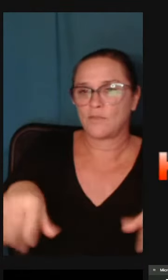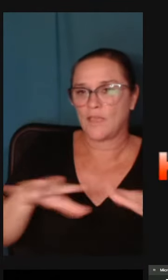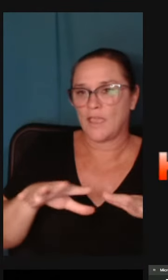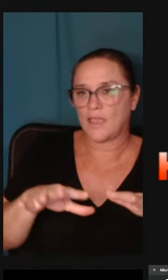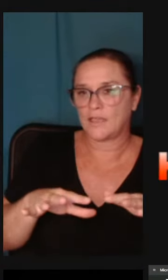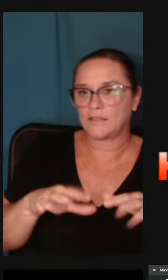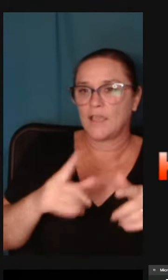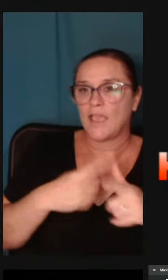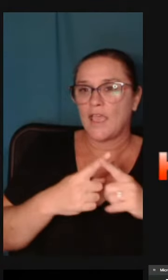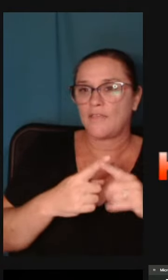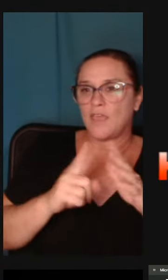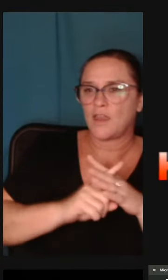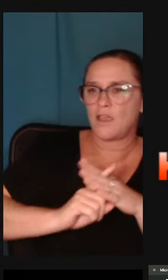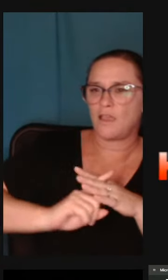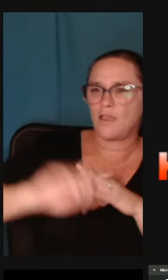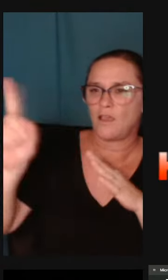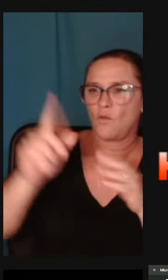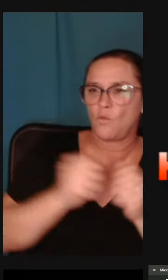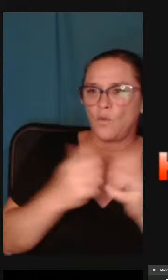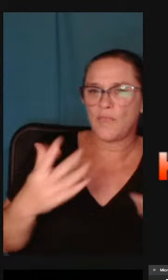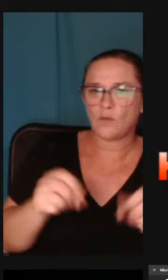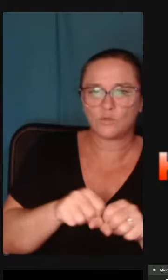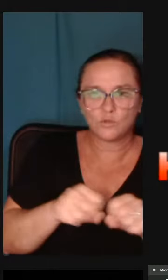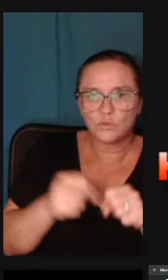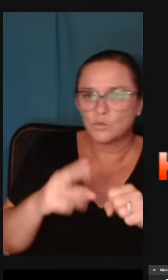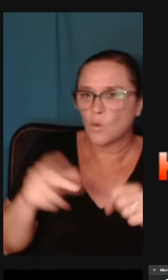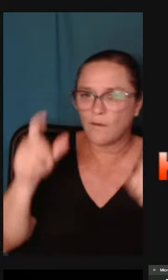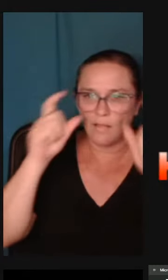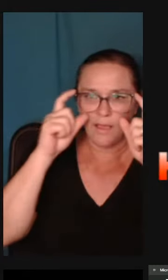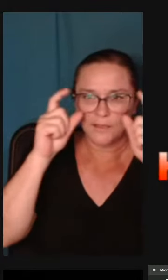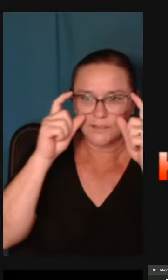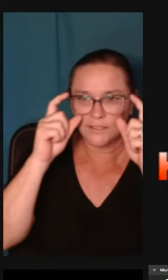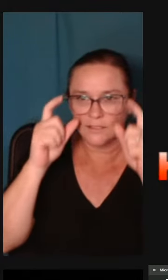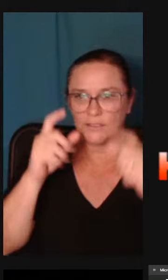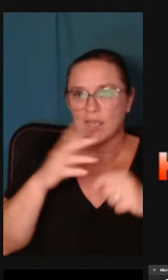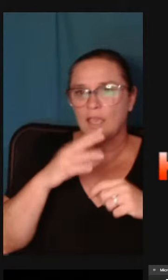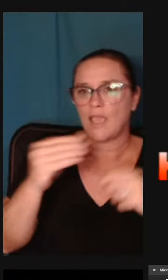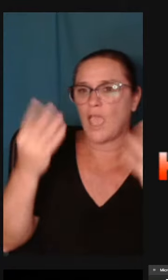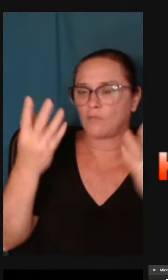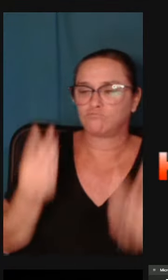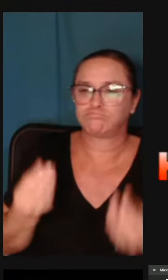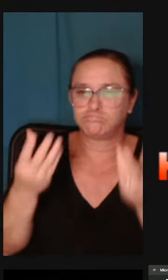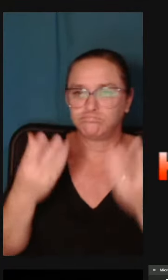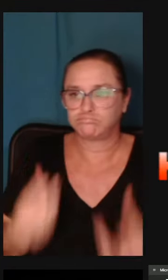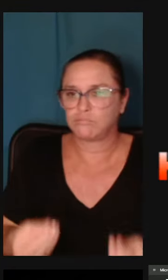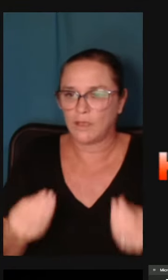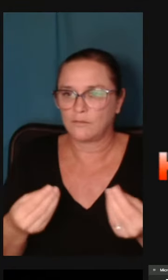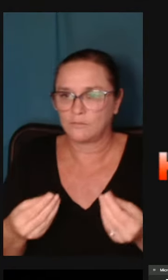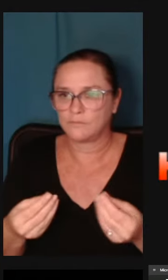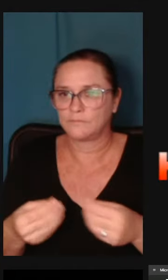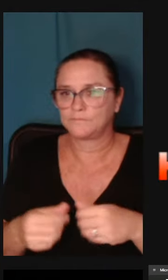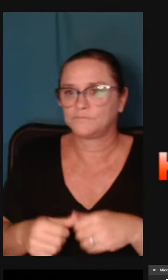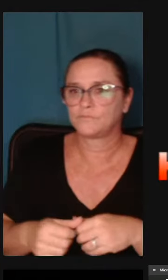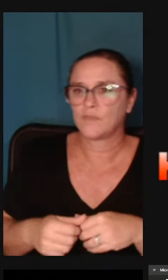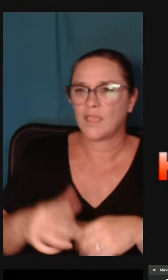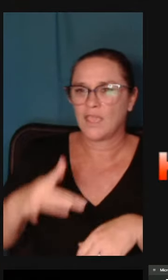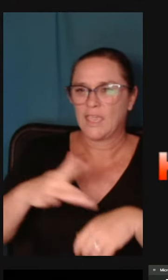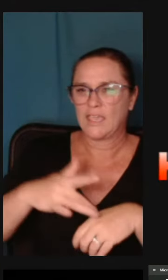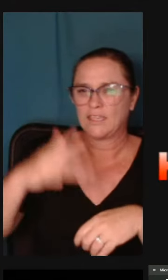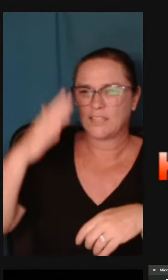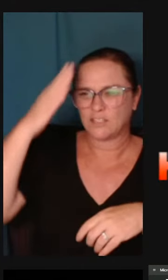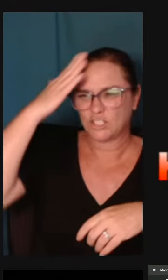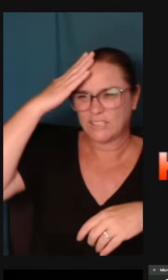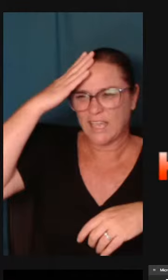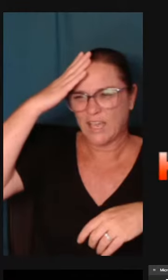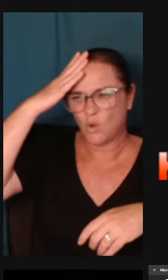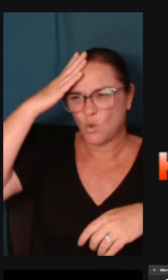sprinting to higher ground without his shoes or glasses and completely sopping wet. He touched his head where